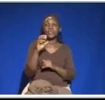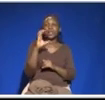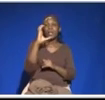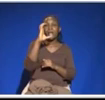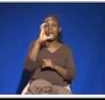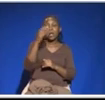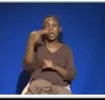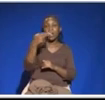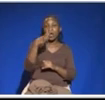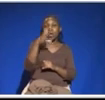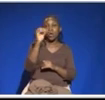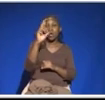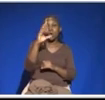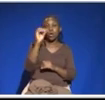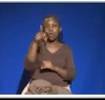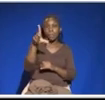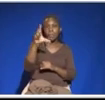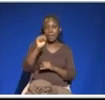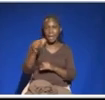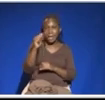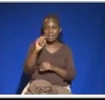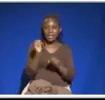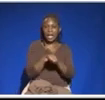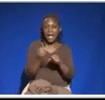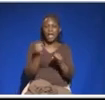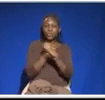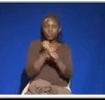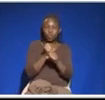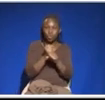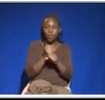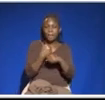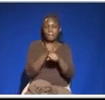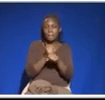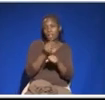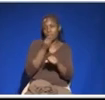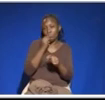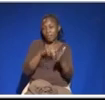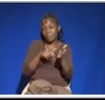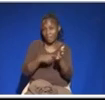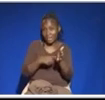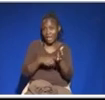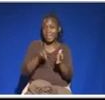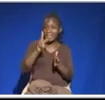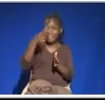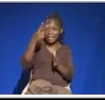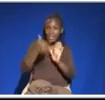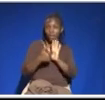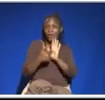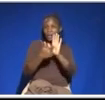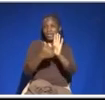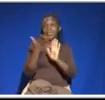these organisms are unique is because the second example there